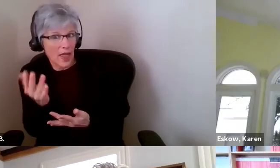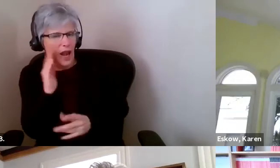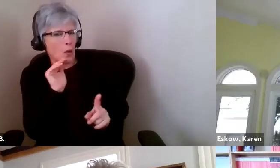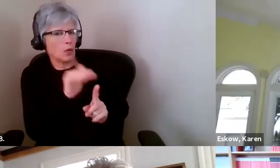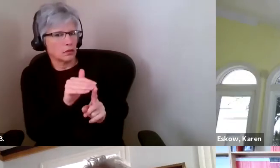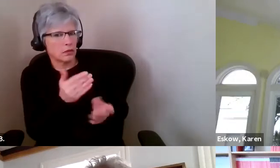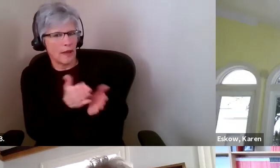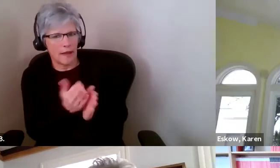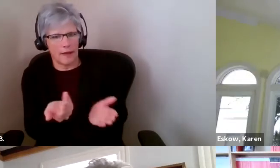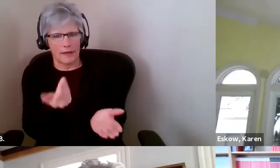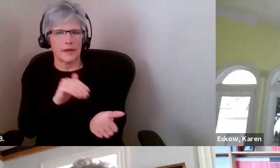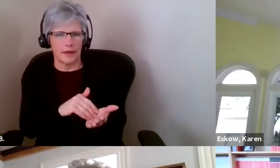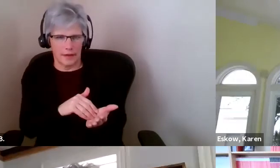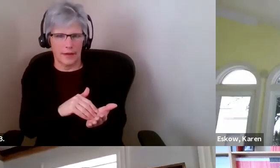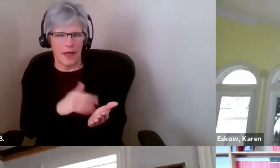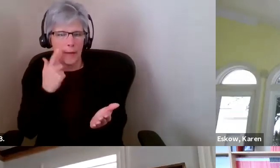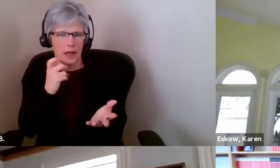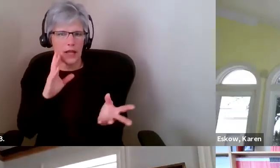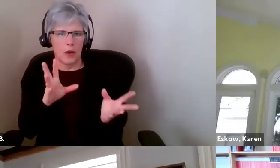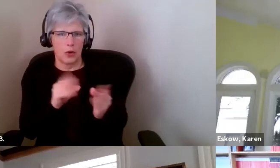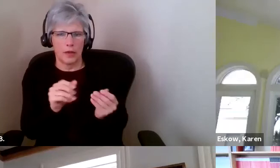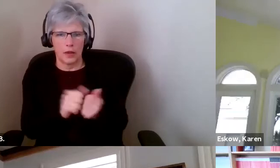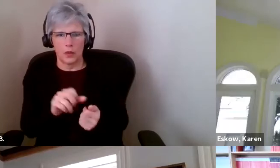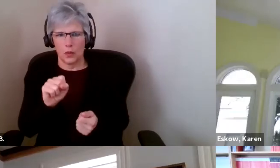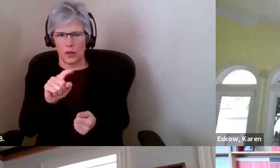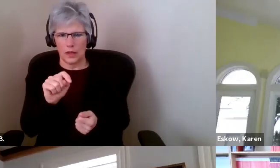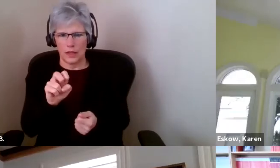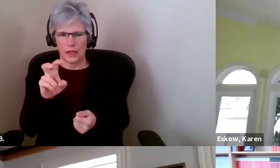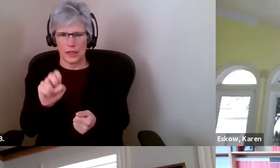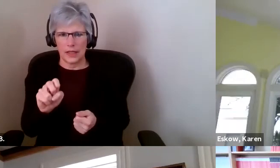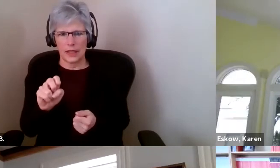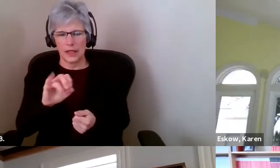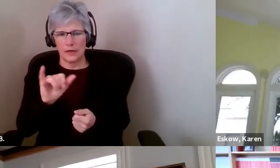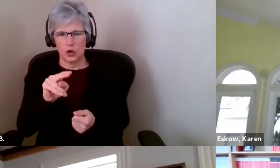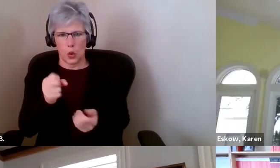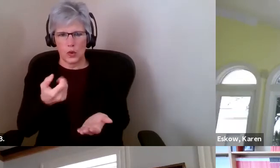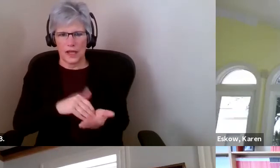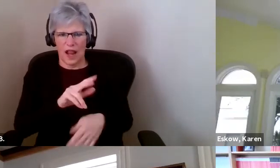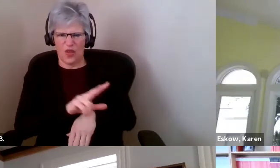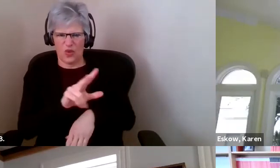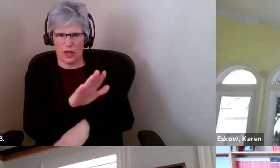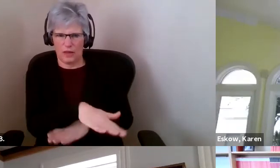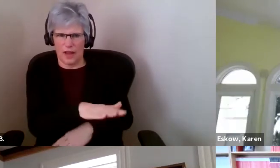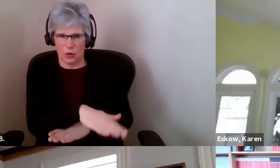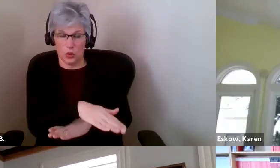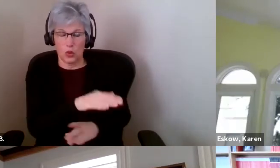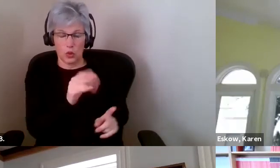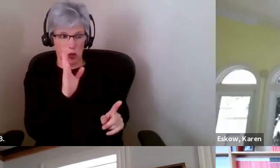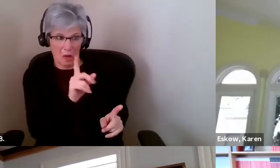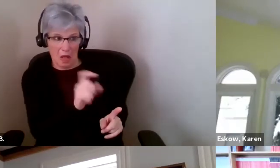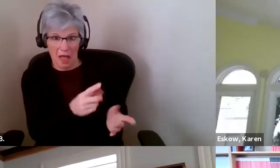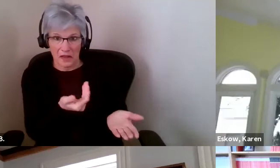it came up in this meeting, because I meet with Steve Jones again at 3 p.m. today. So stay tuned on that, and I'll make sure that Chris gets the information to provide